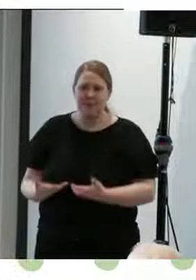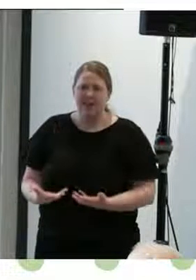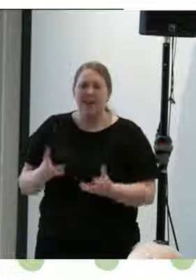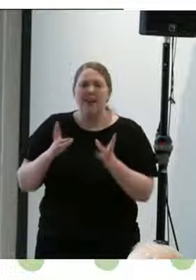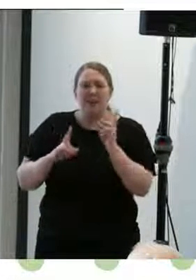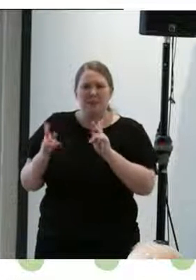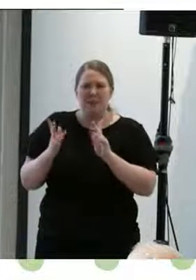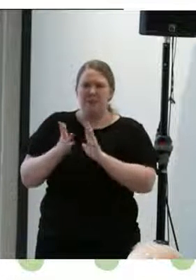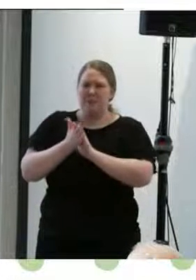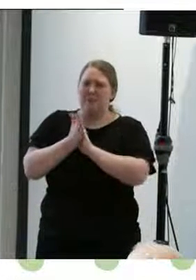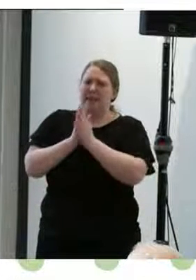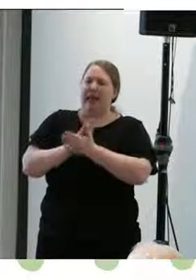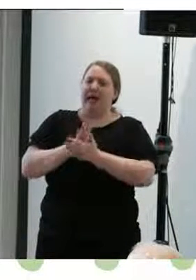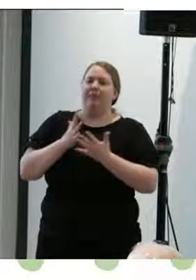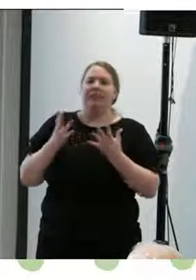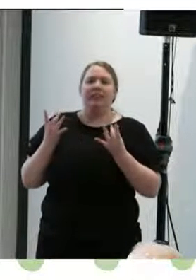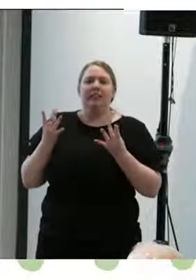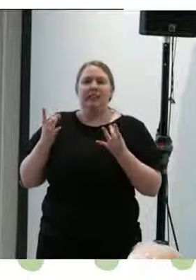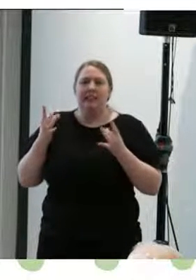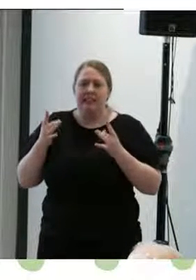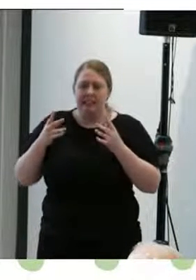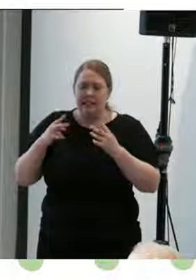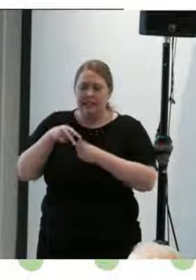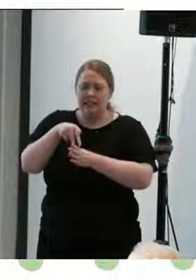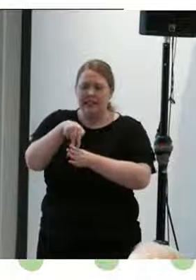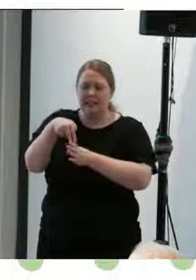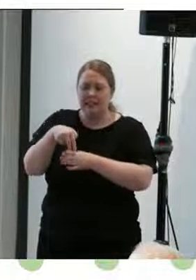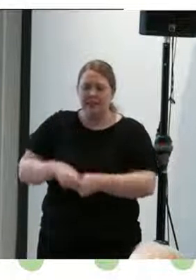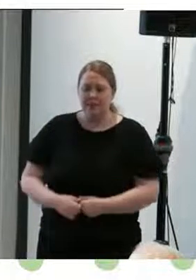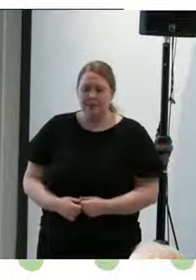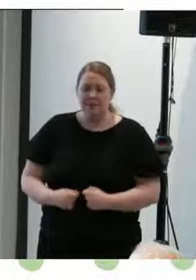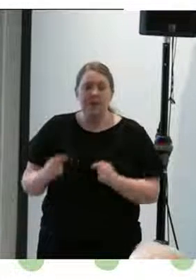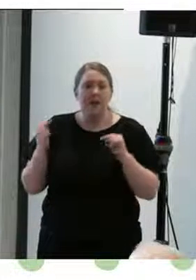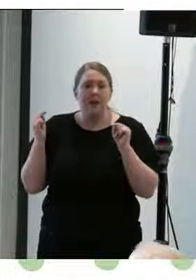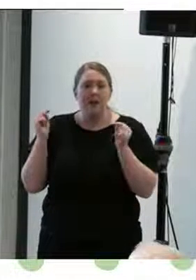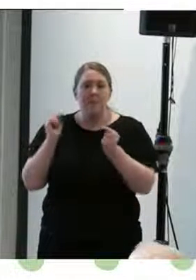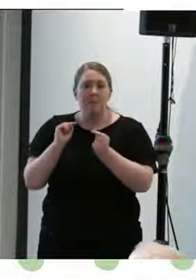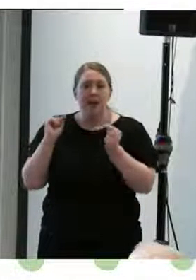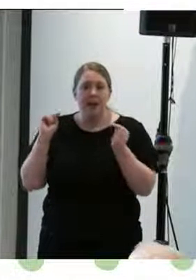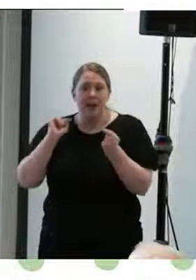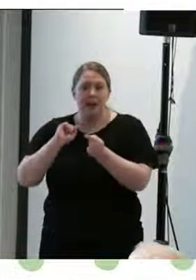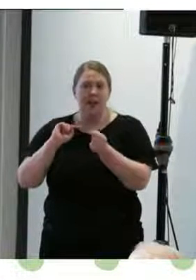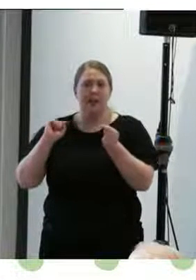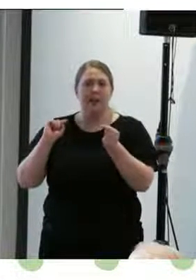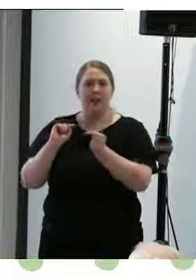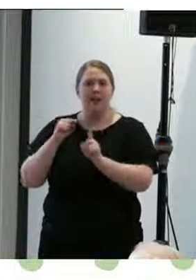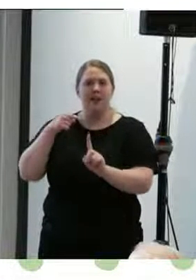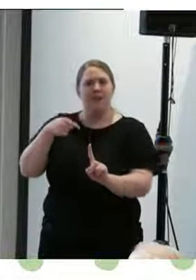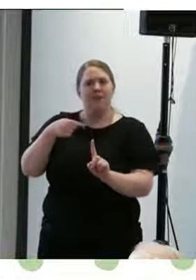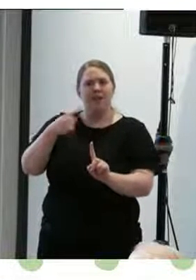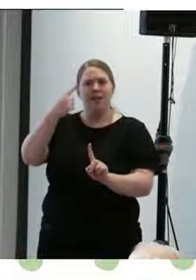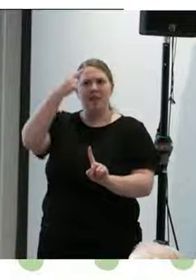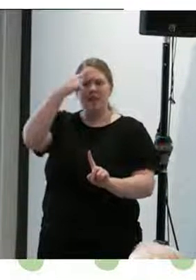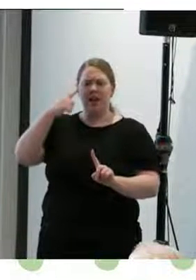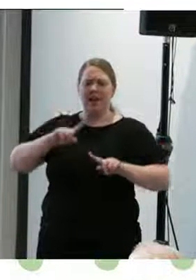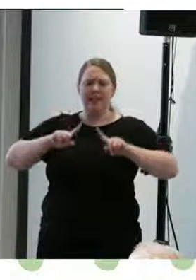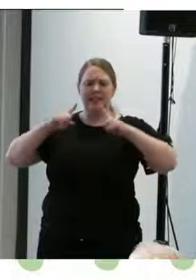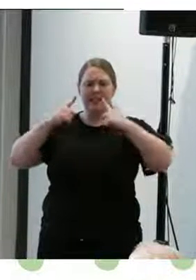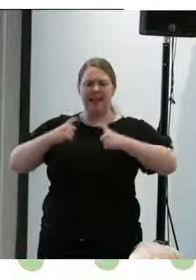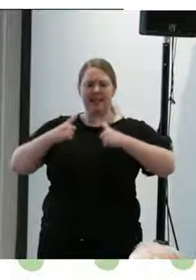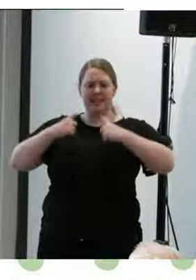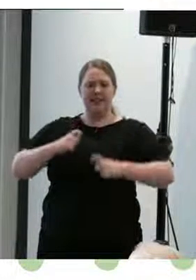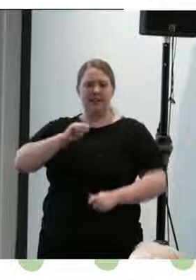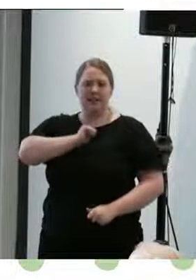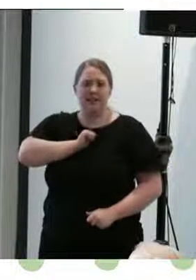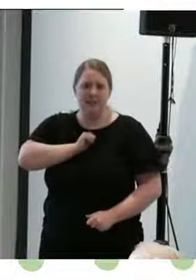moral choice. Pain, as they talk about it in different ways, almost becomes to them like a test of individual willpower. They